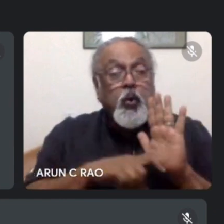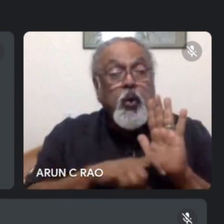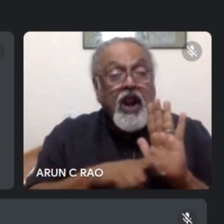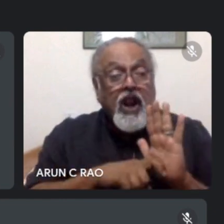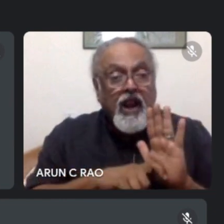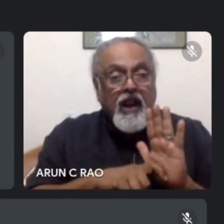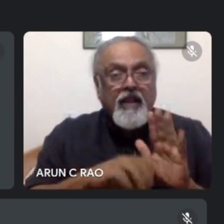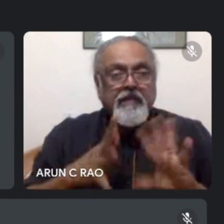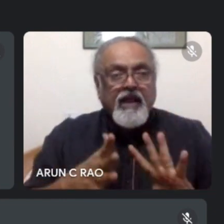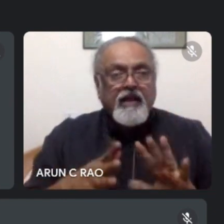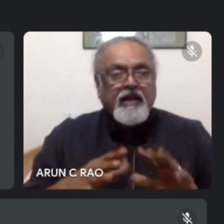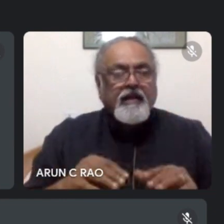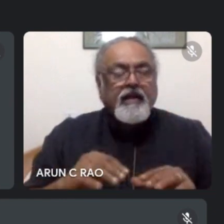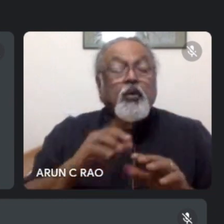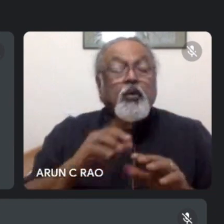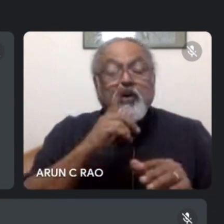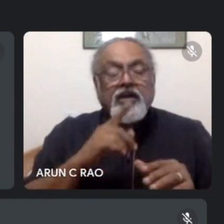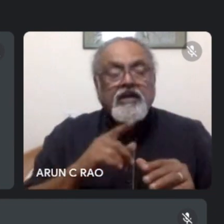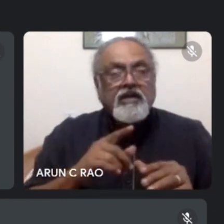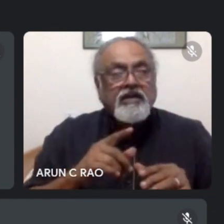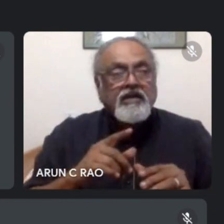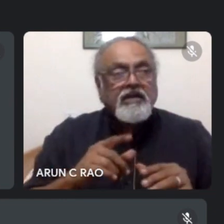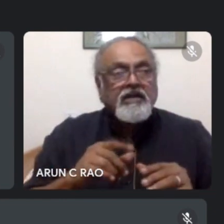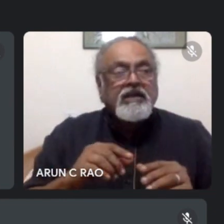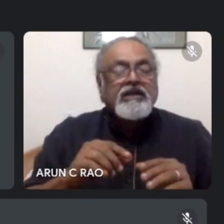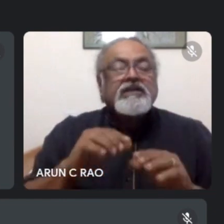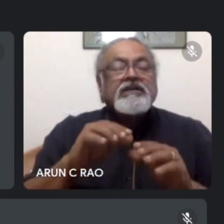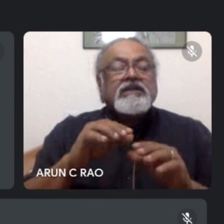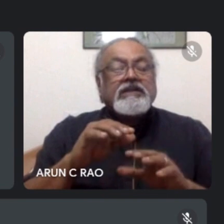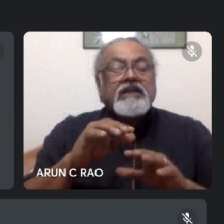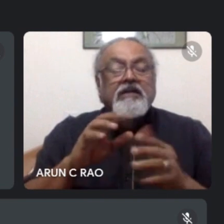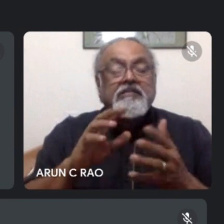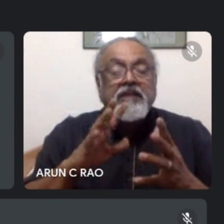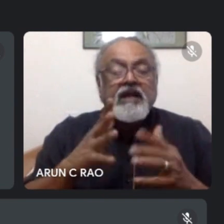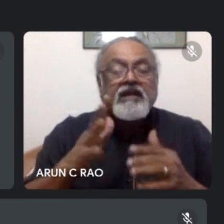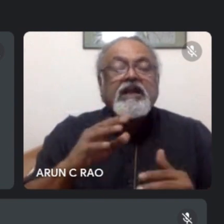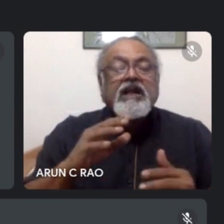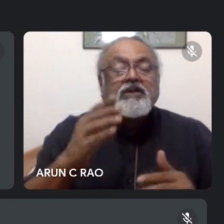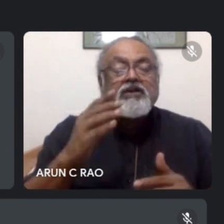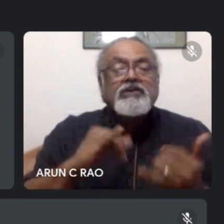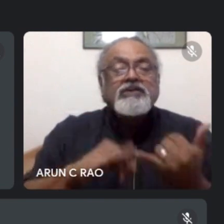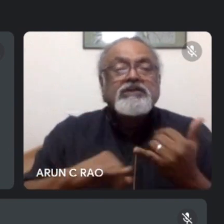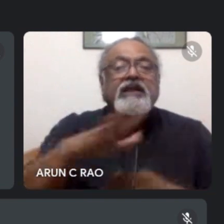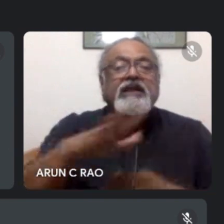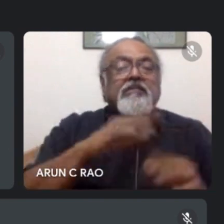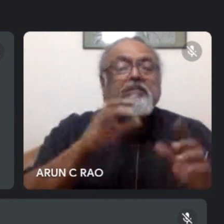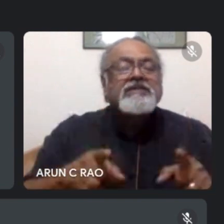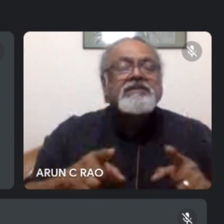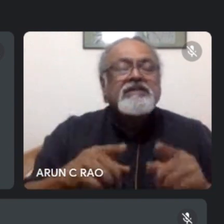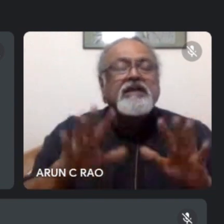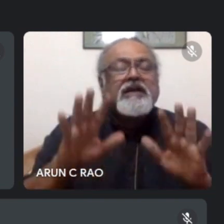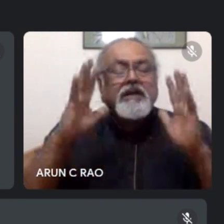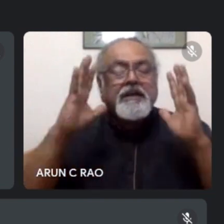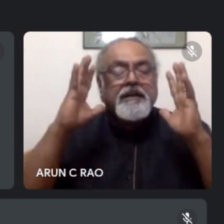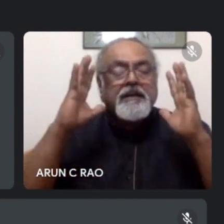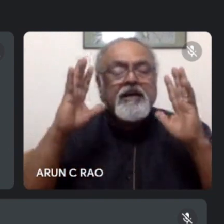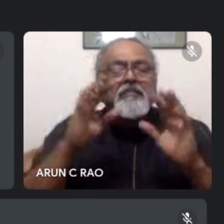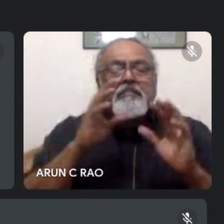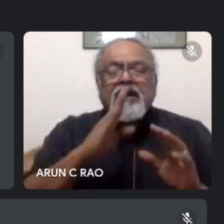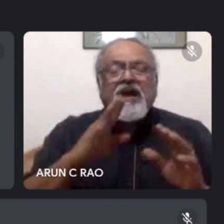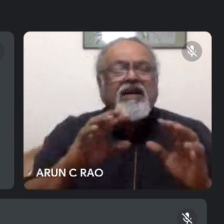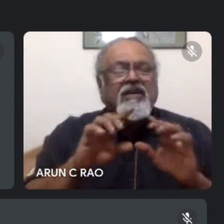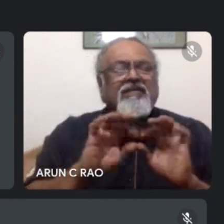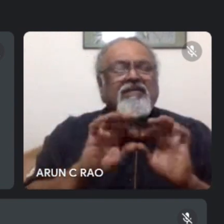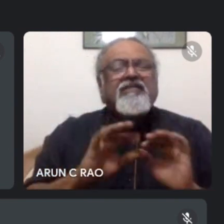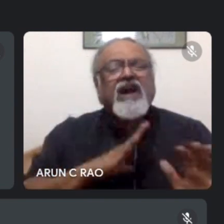that desensitizes the society with disability. And as well as I would like to urge that